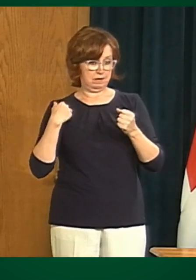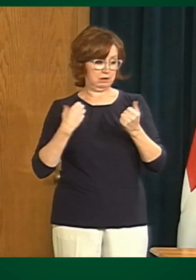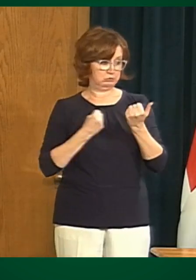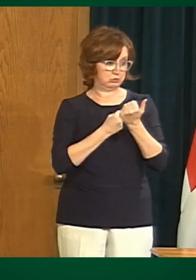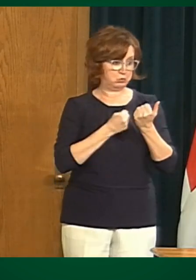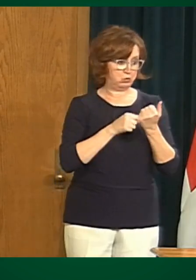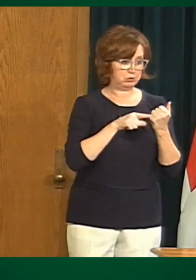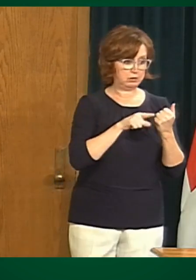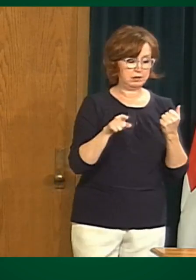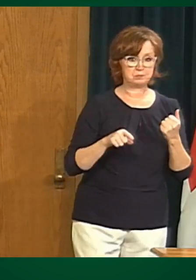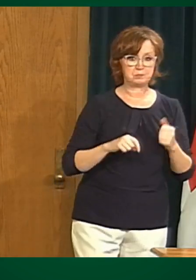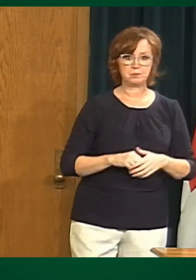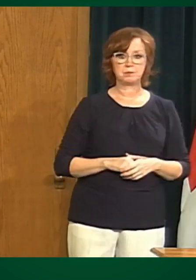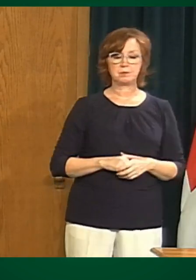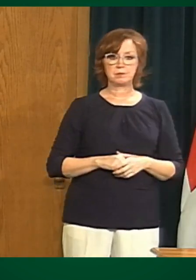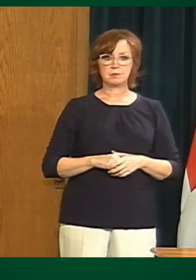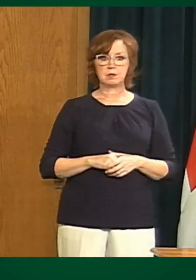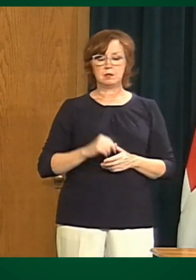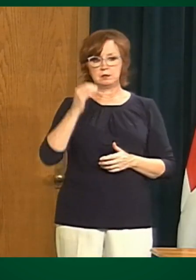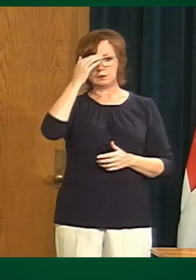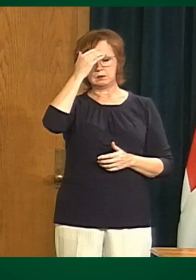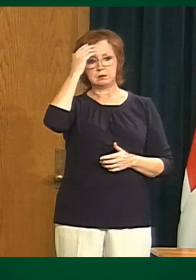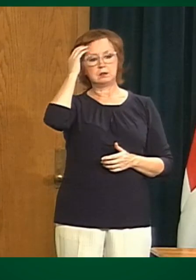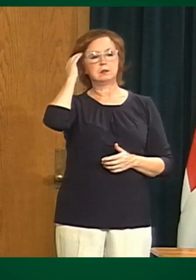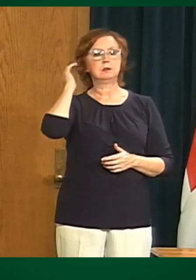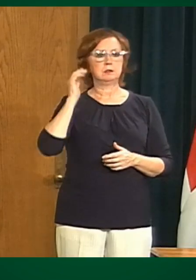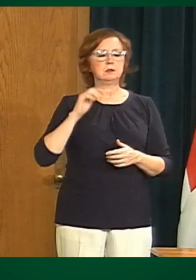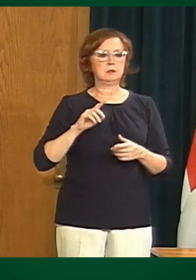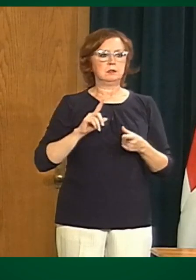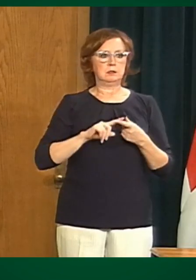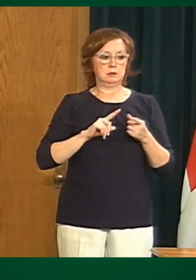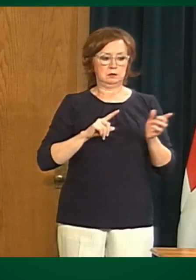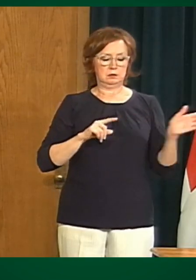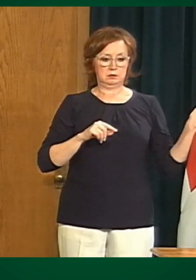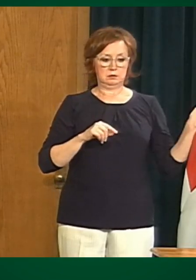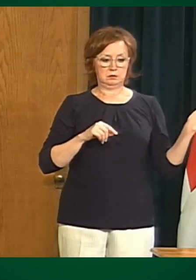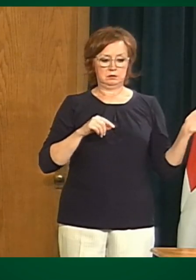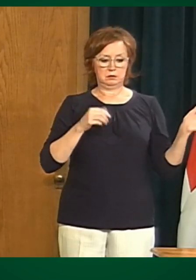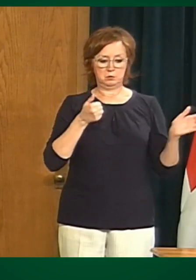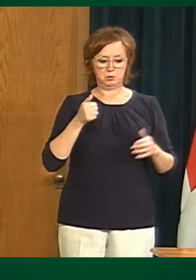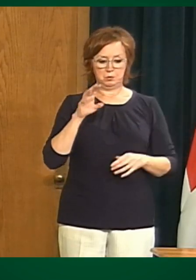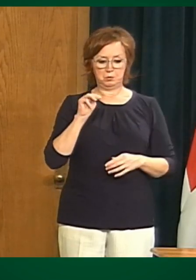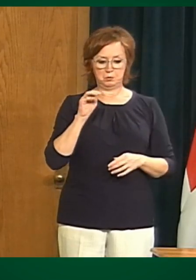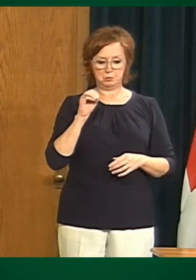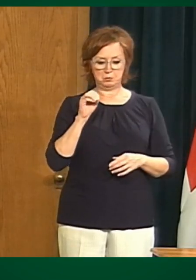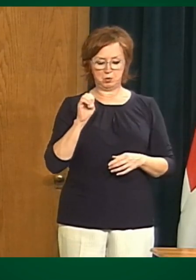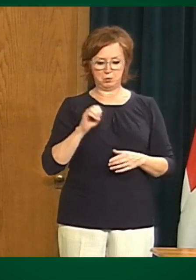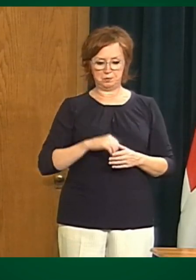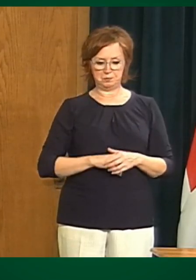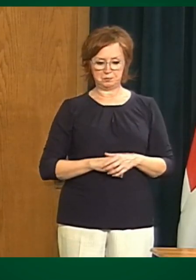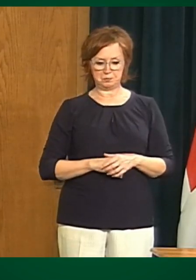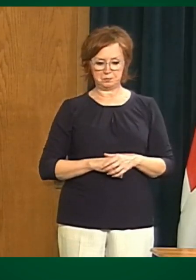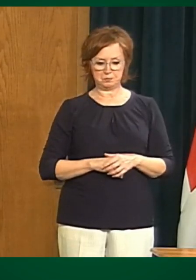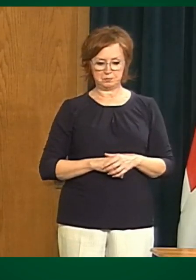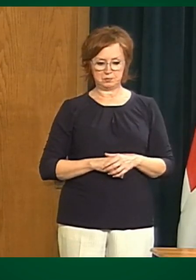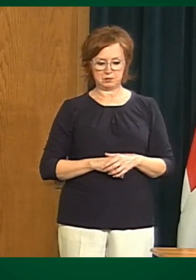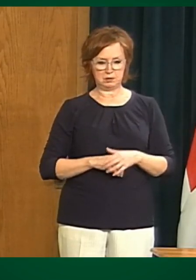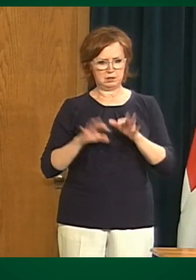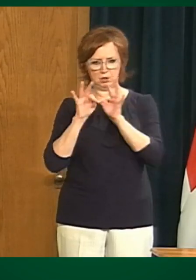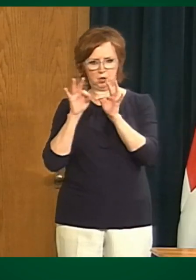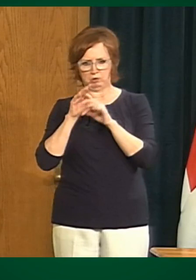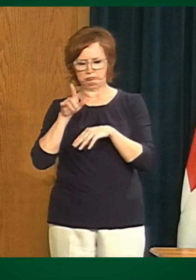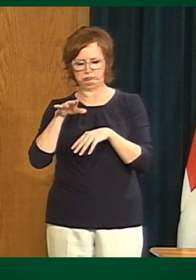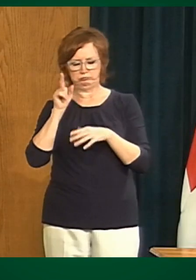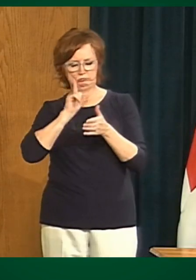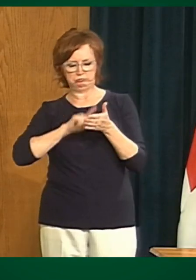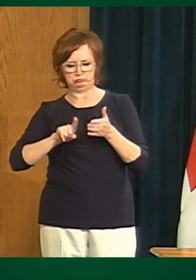in any way? So the personal protection equipment that we haven't looked at supporting the cost at this point in time. The personal protection